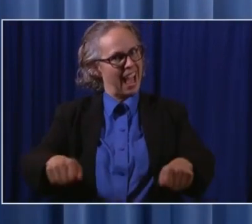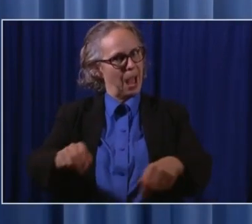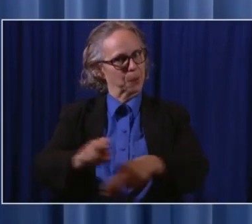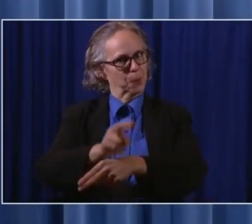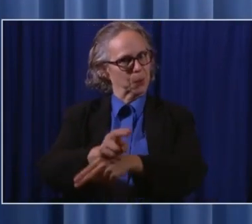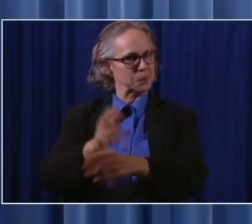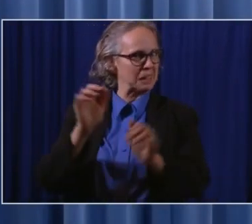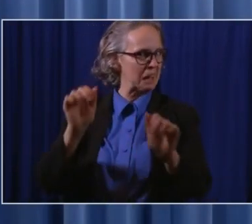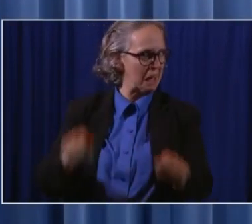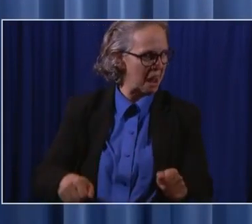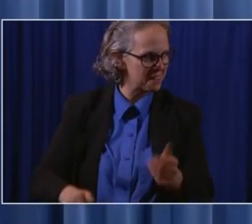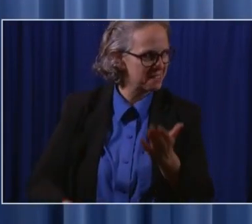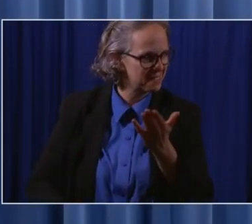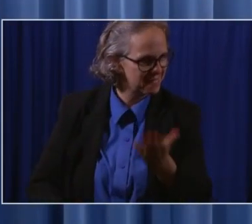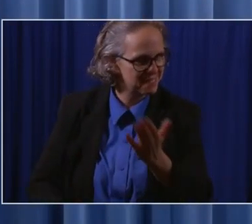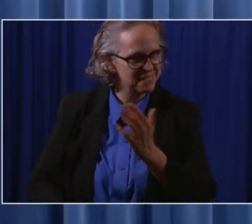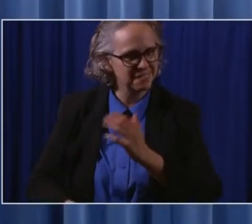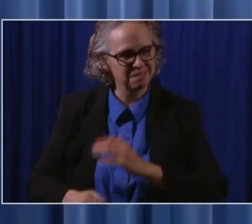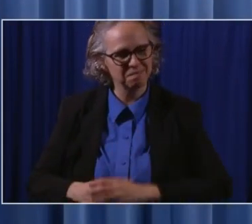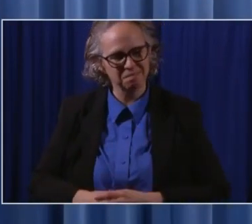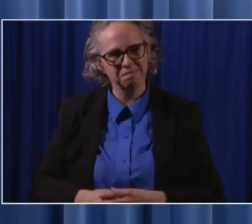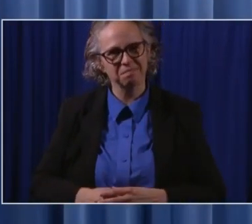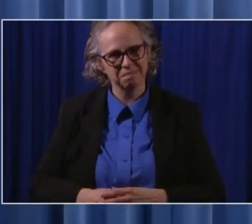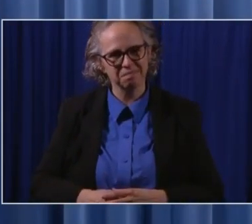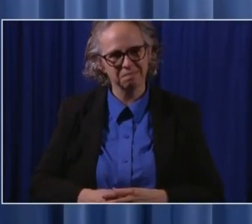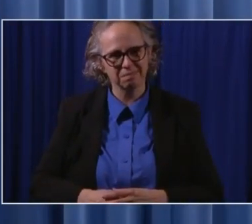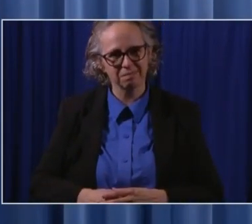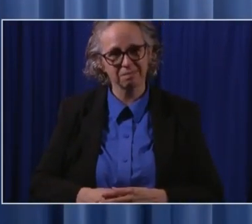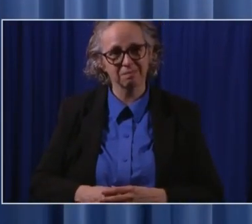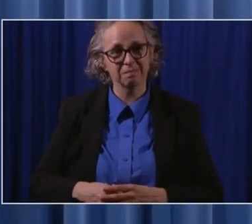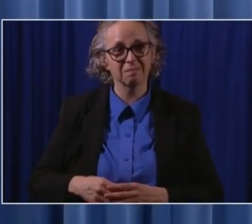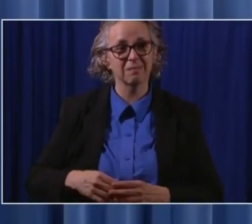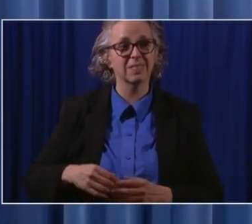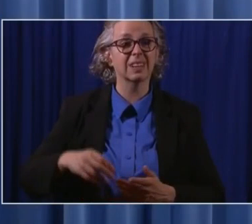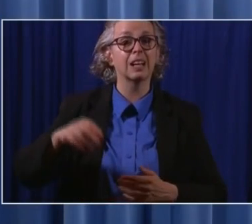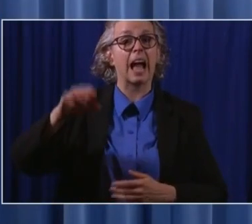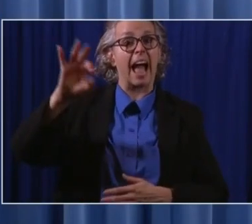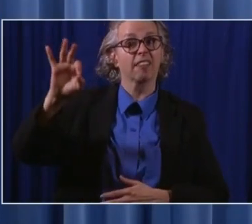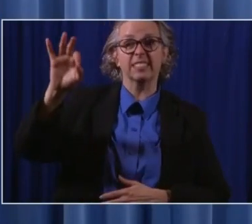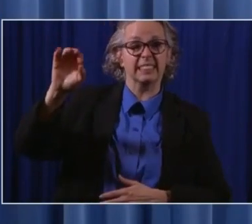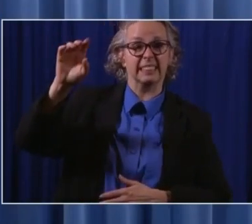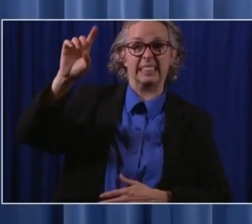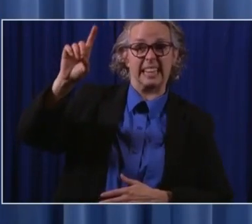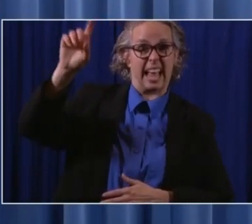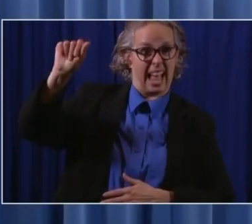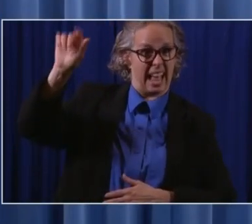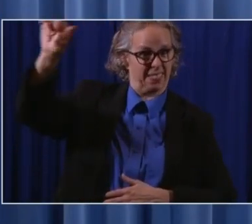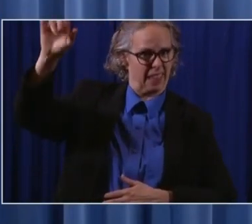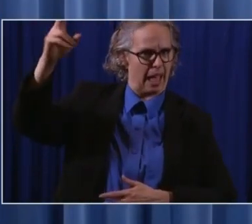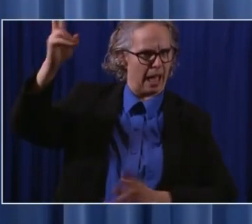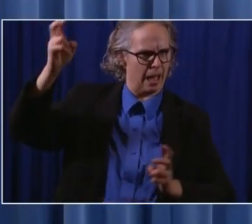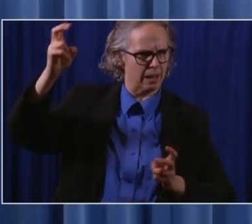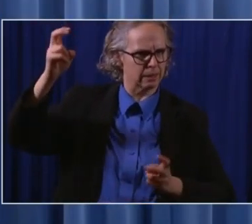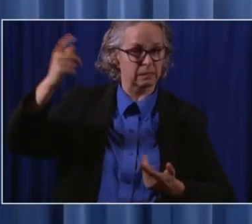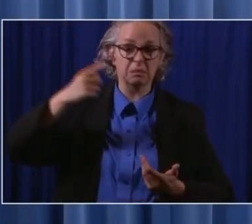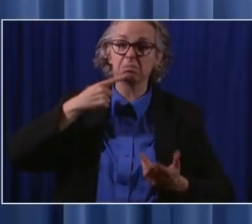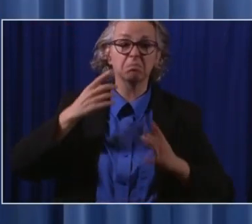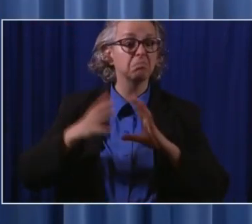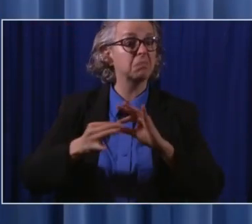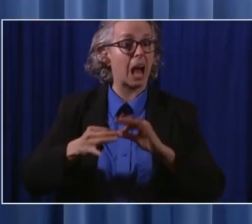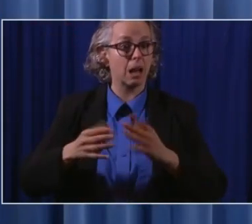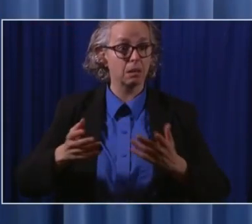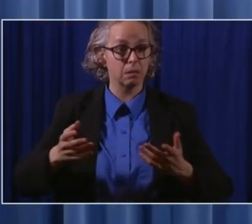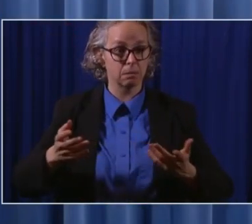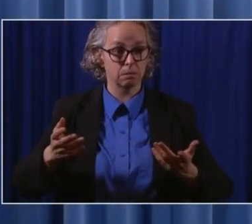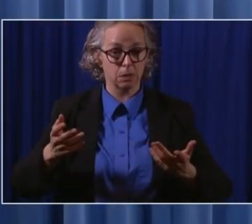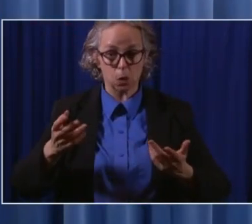You have the head of the FDA this morning saying it should be between a doctor and a patient. I don't have